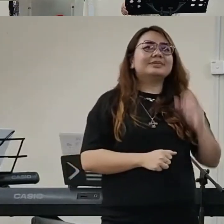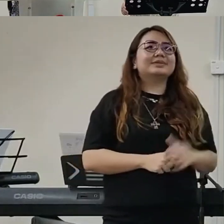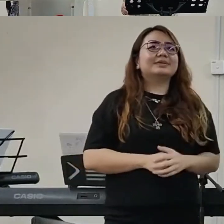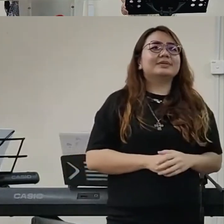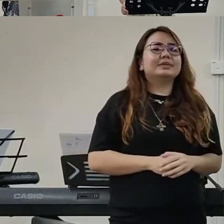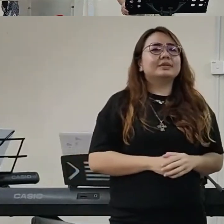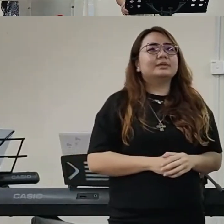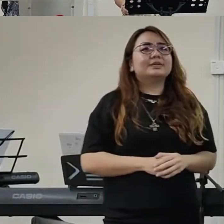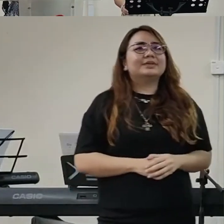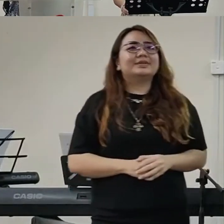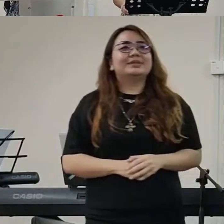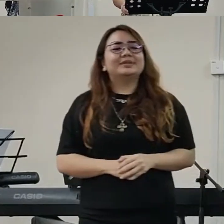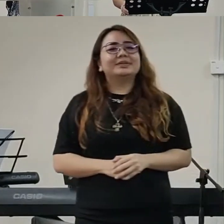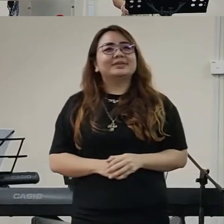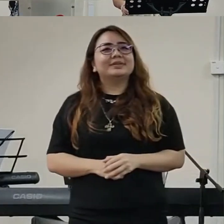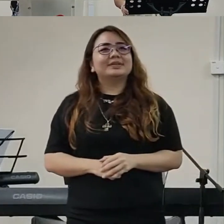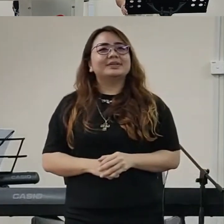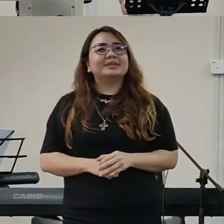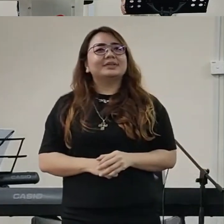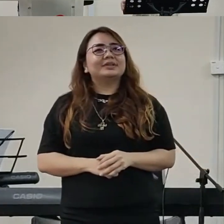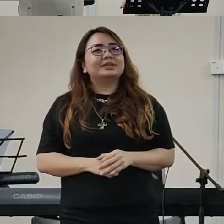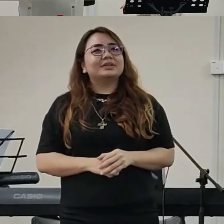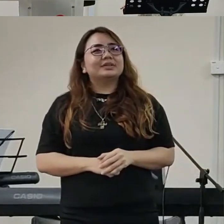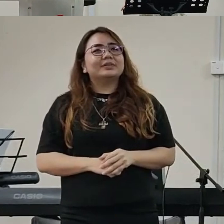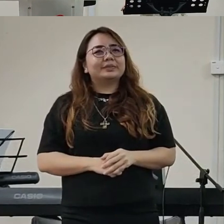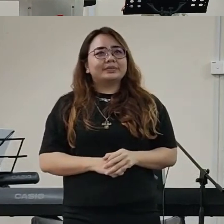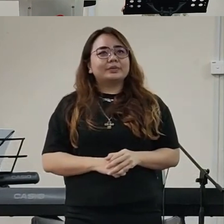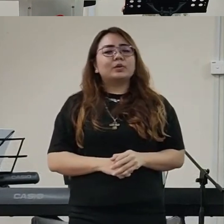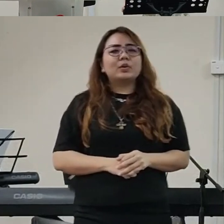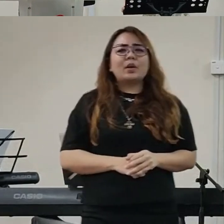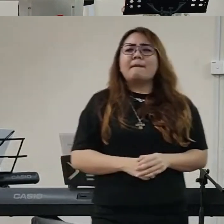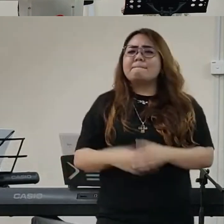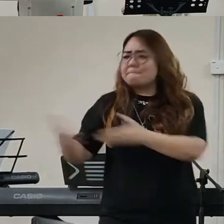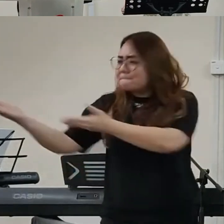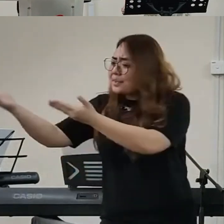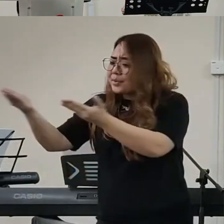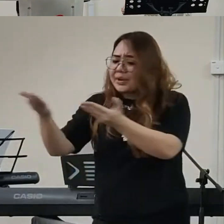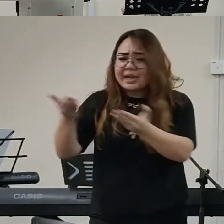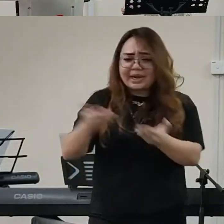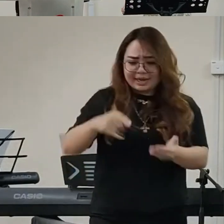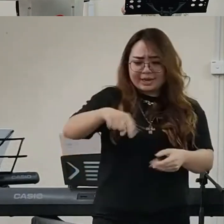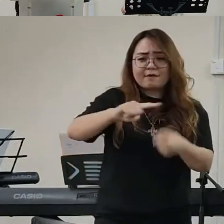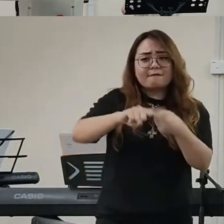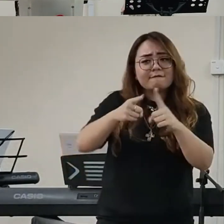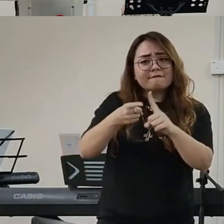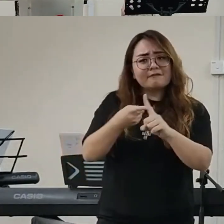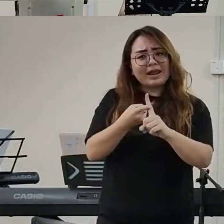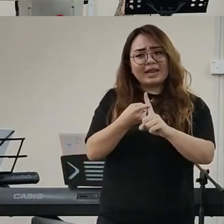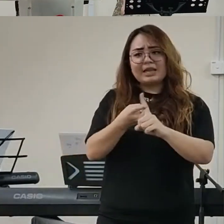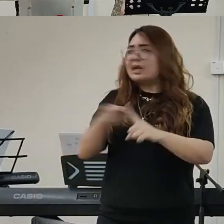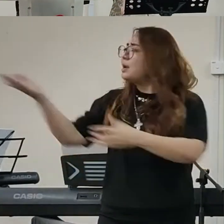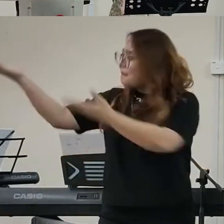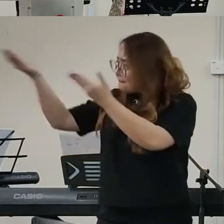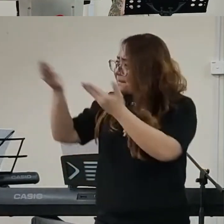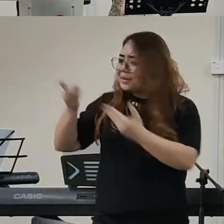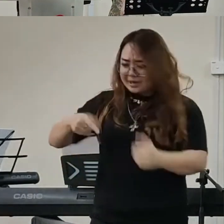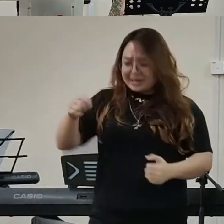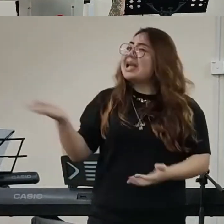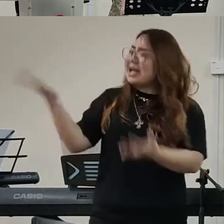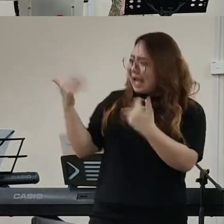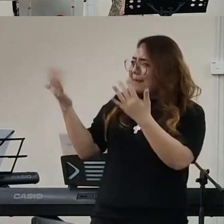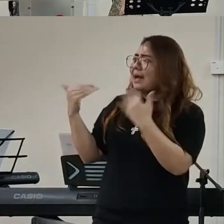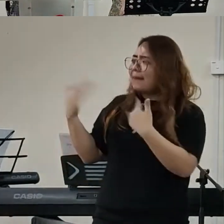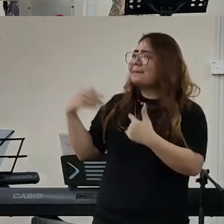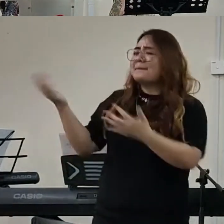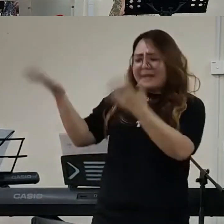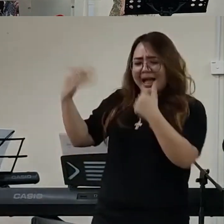I'm a Christian, but I stopped going to church. If you're not going to church, then how in the world are you being a shepherd? Okay, so you got to be sensitive in things like this. Okay, so